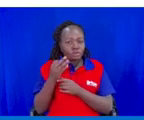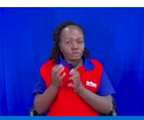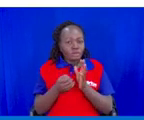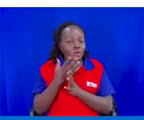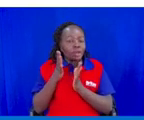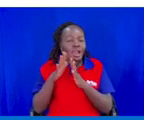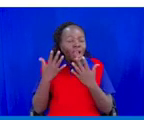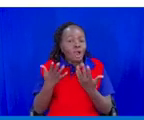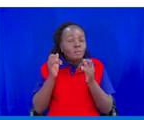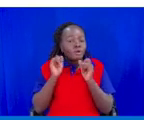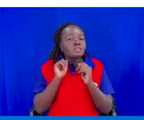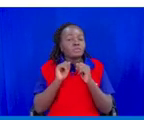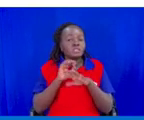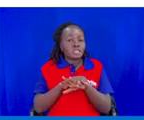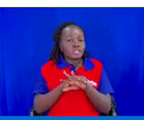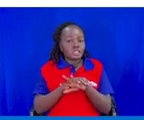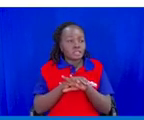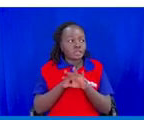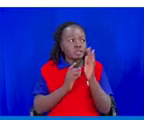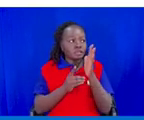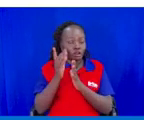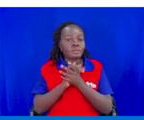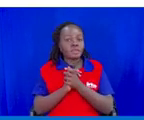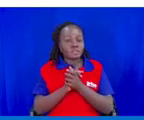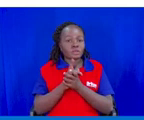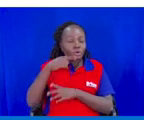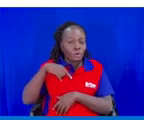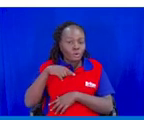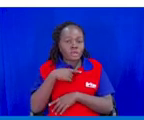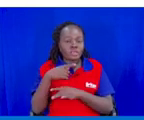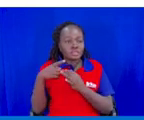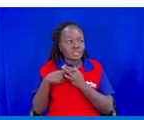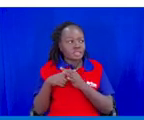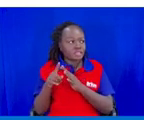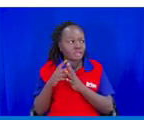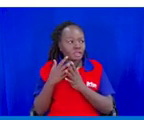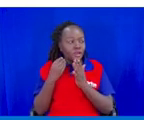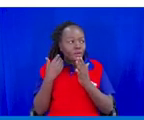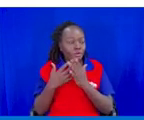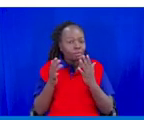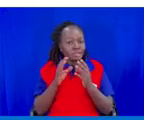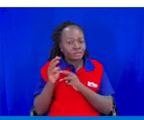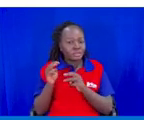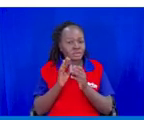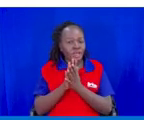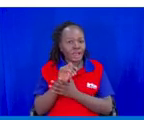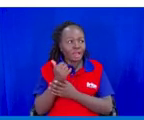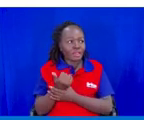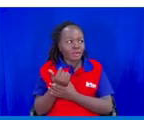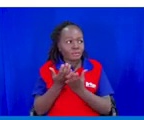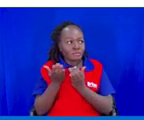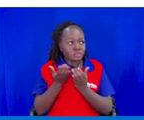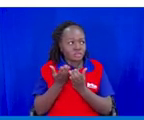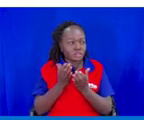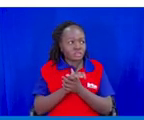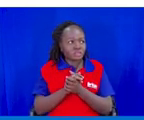can undertake developments. We are setting up, as I mentioned earlier, a property management and facilities management business.